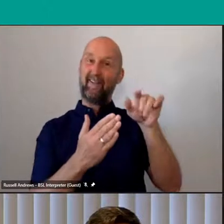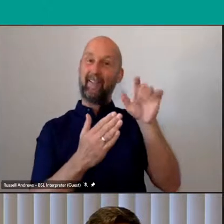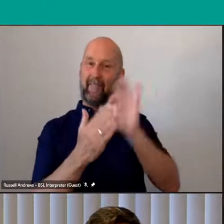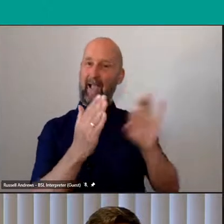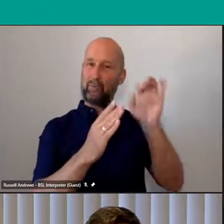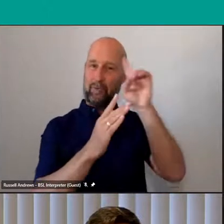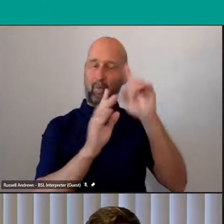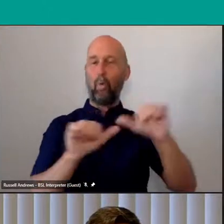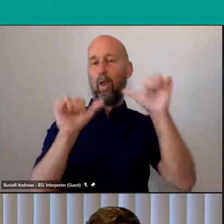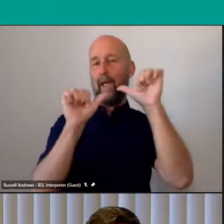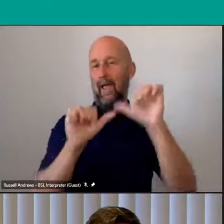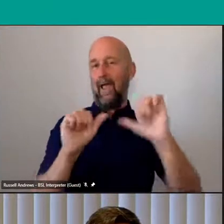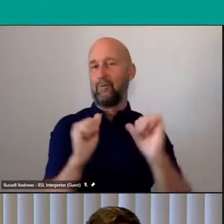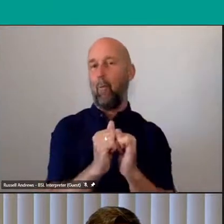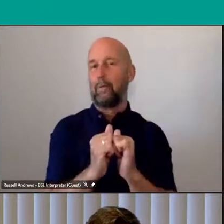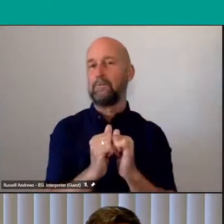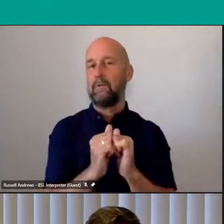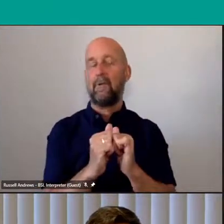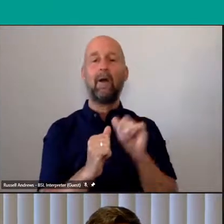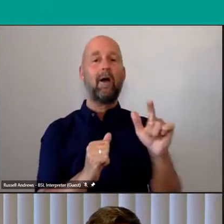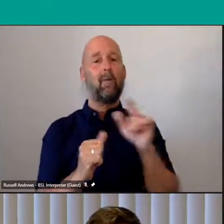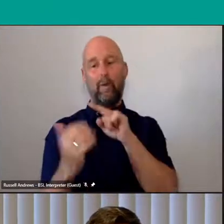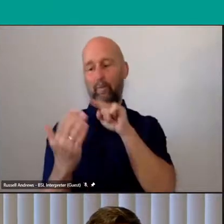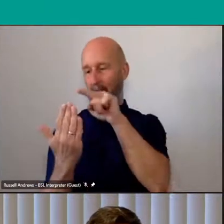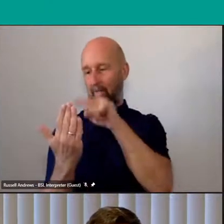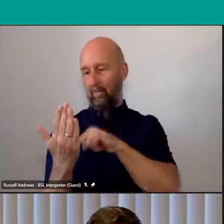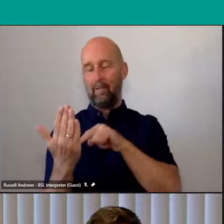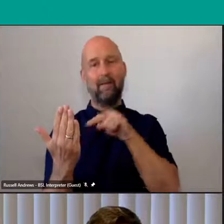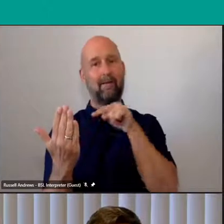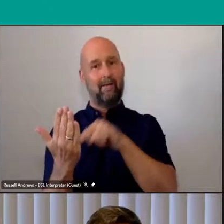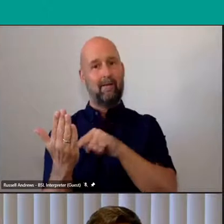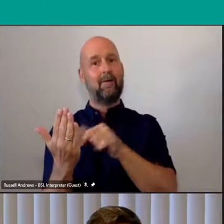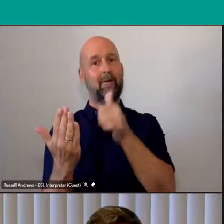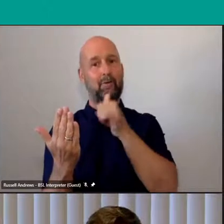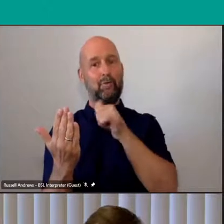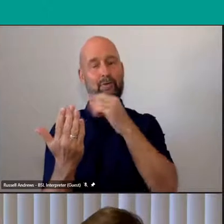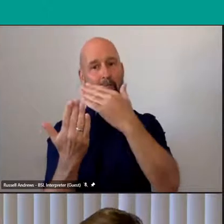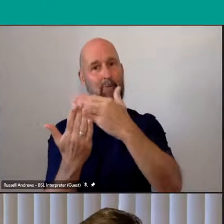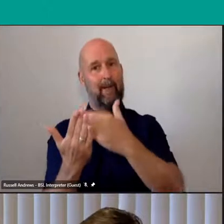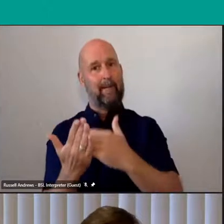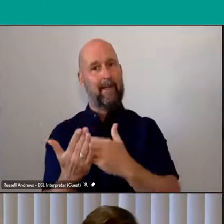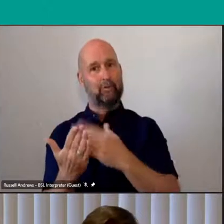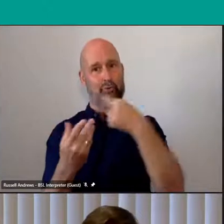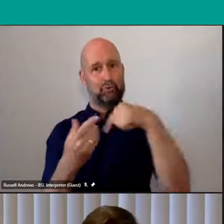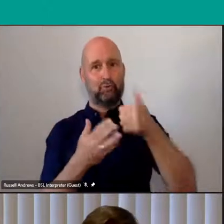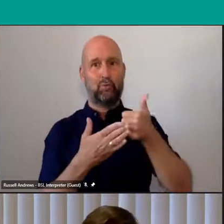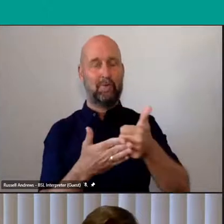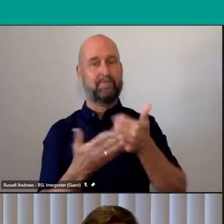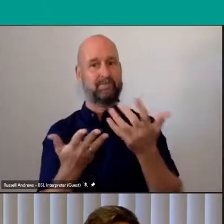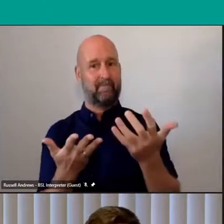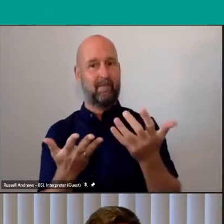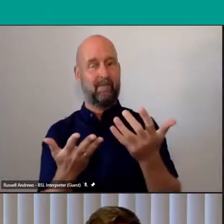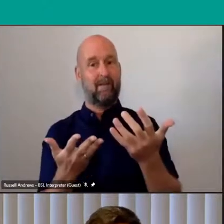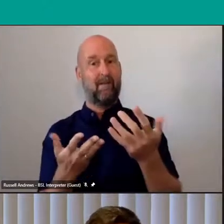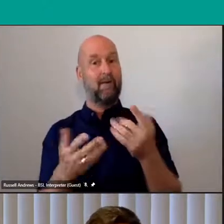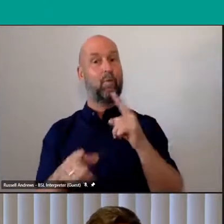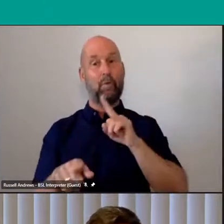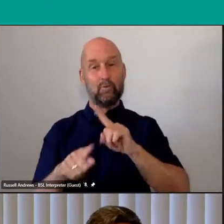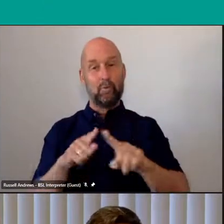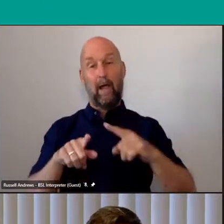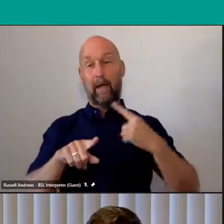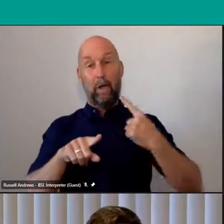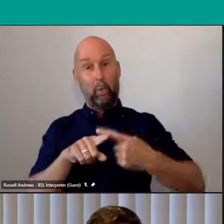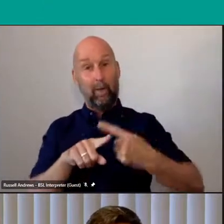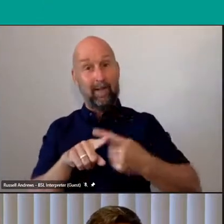absolutely confident that we will make best use of all of the recommendations as quickly as possible. It won't